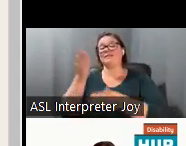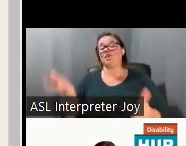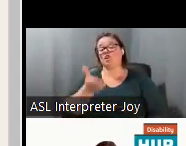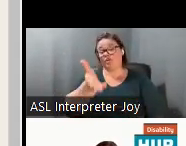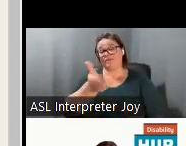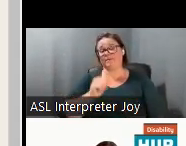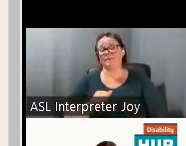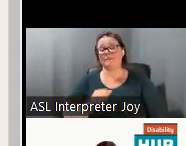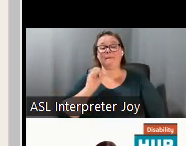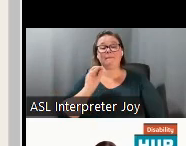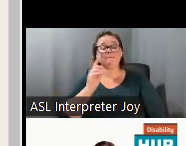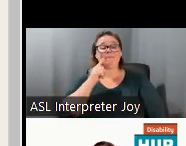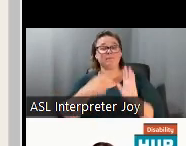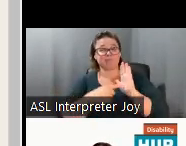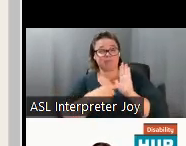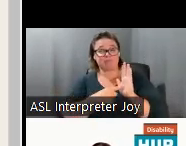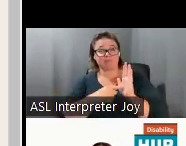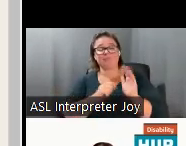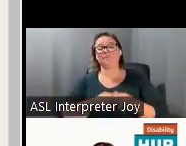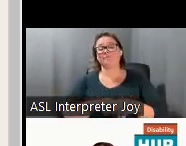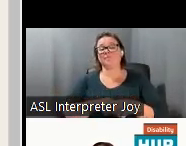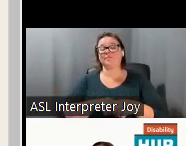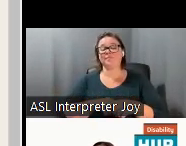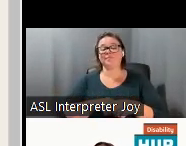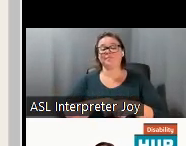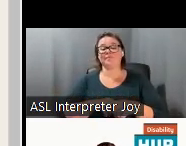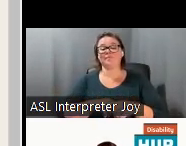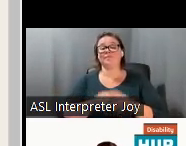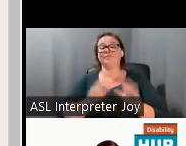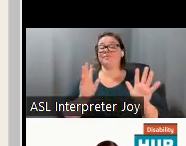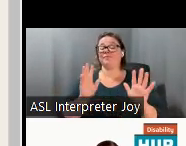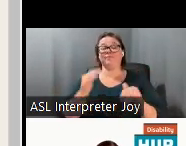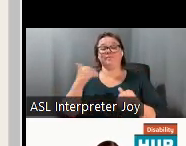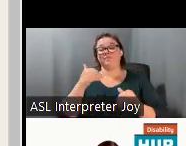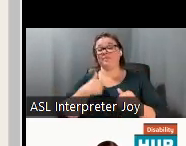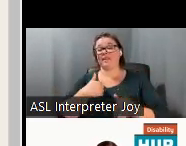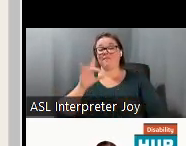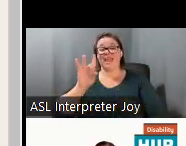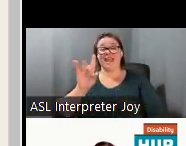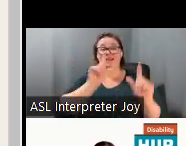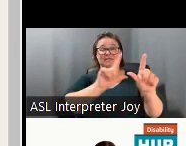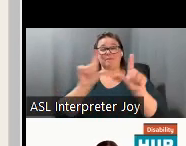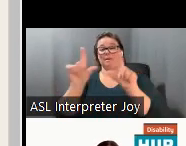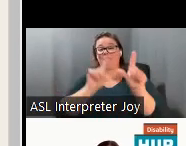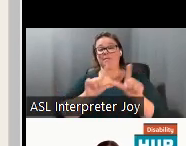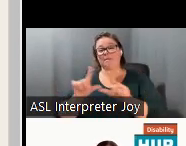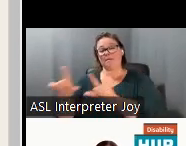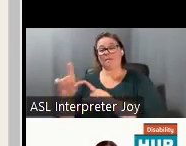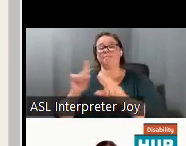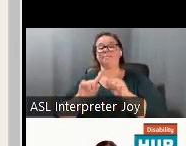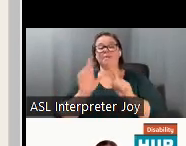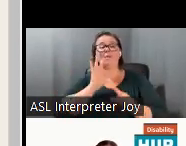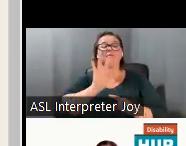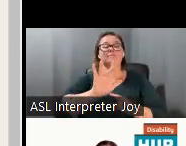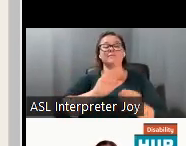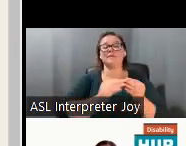So let's dive in. We have, oh gosh, we have 8 tiles here, but we're going to look at tile number